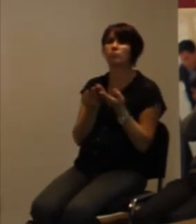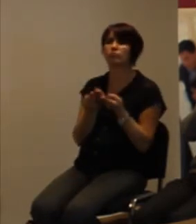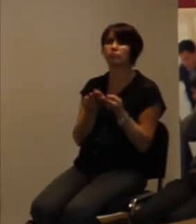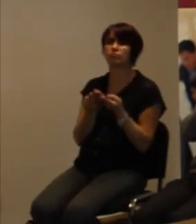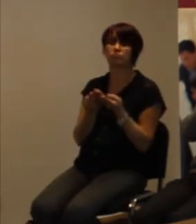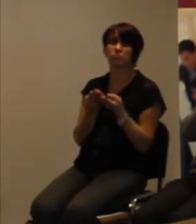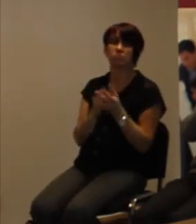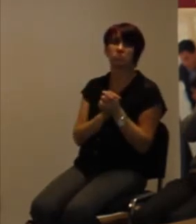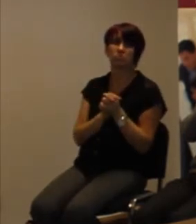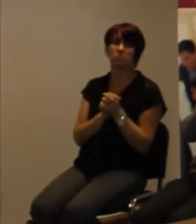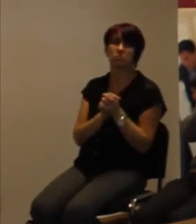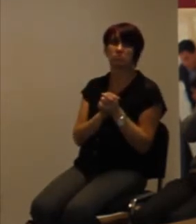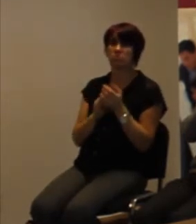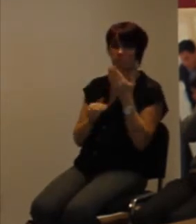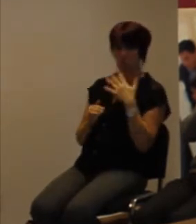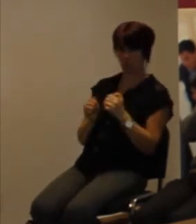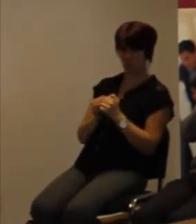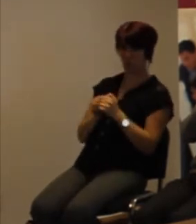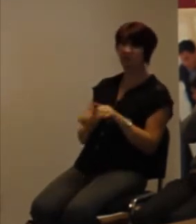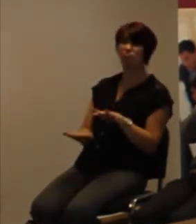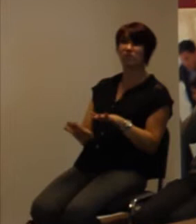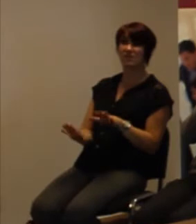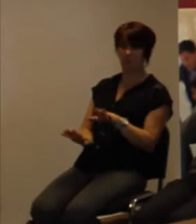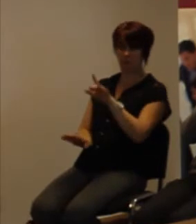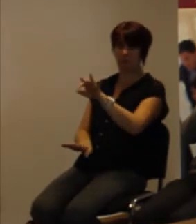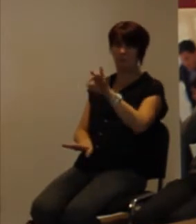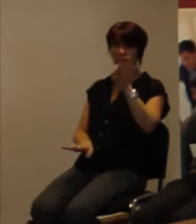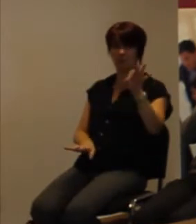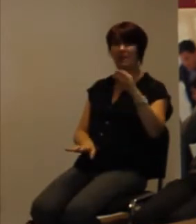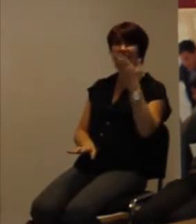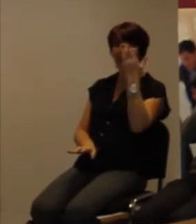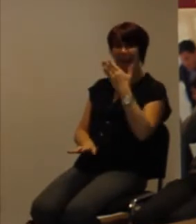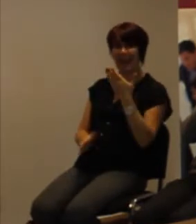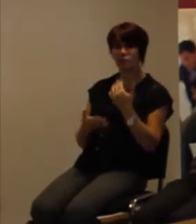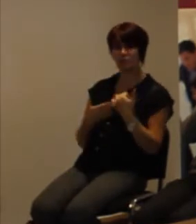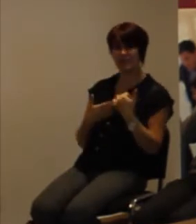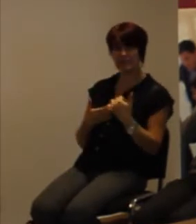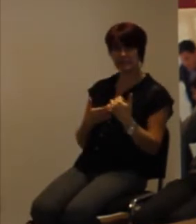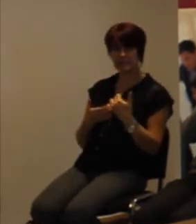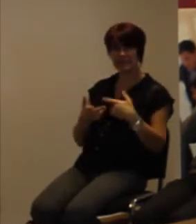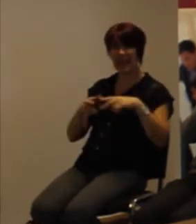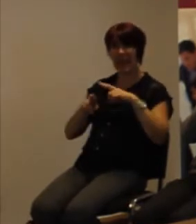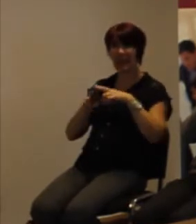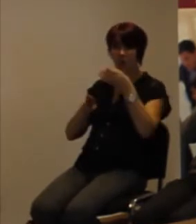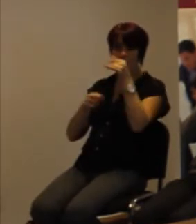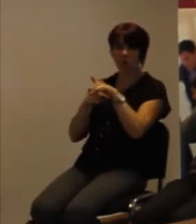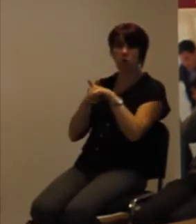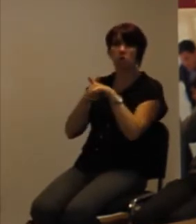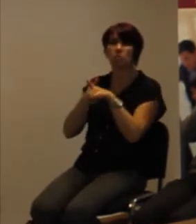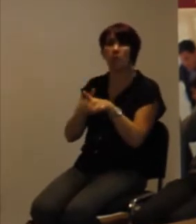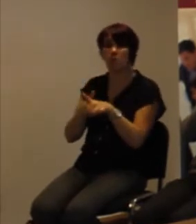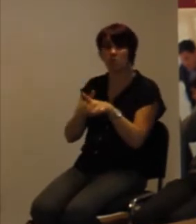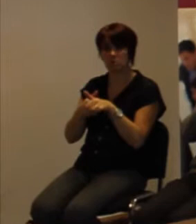we want to use what's appropriate and reasonable in the situation. So could their classroom assistant, if they have learning support? okay, learning